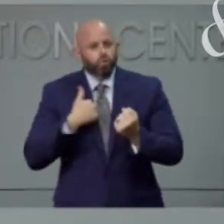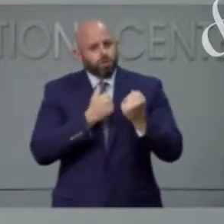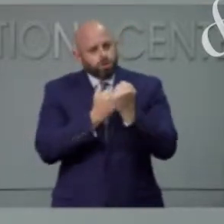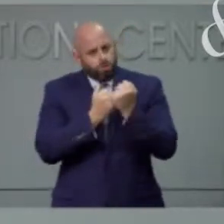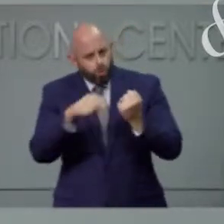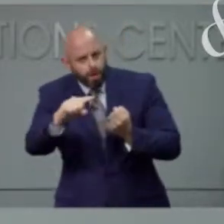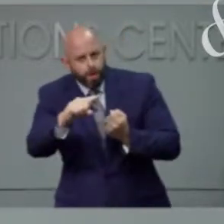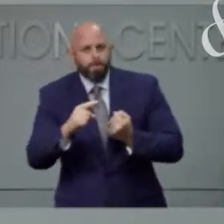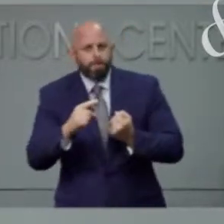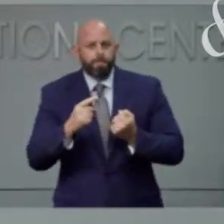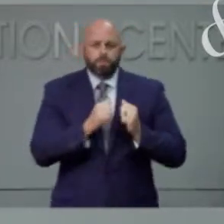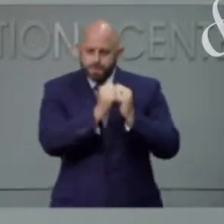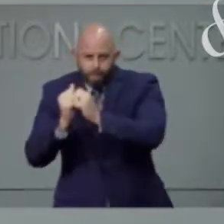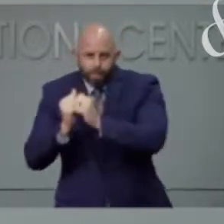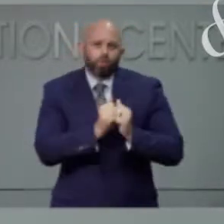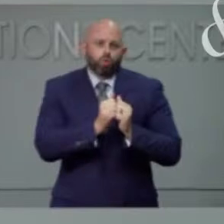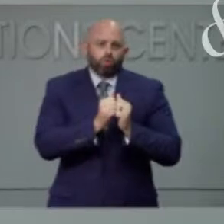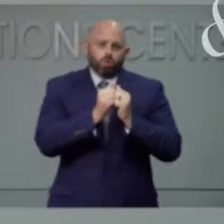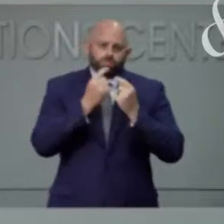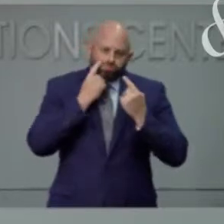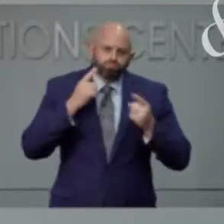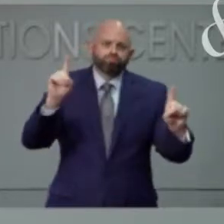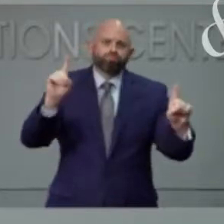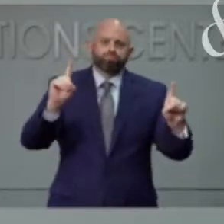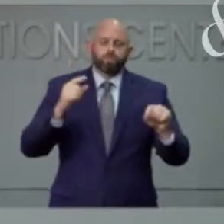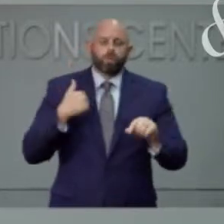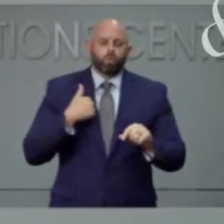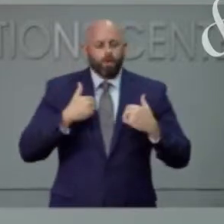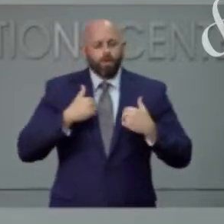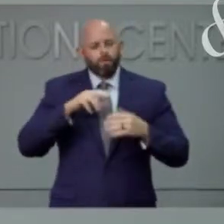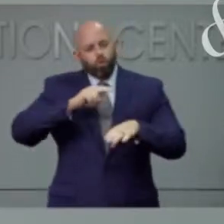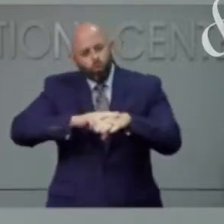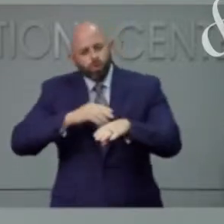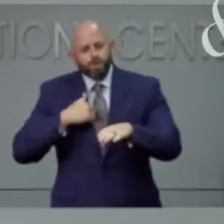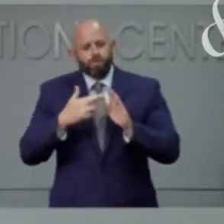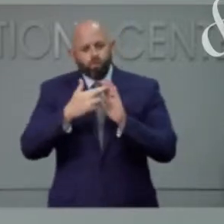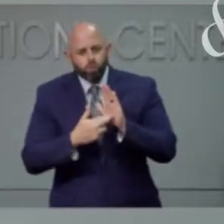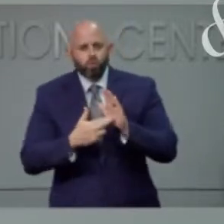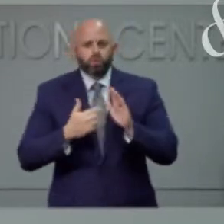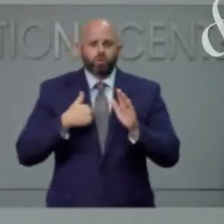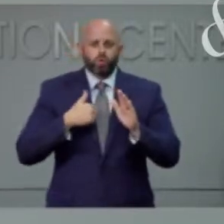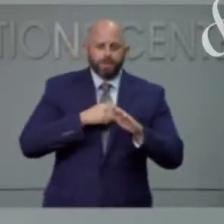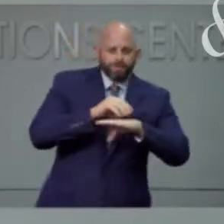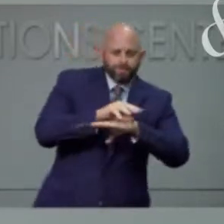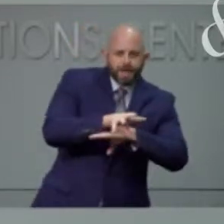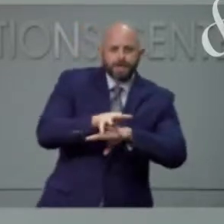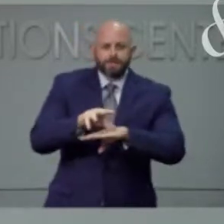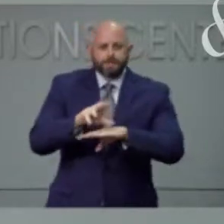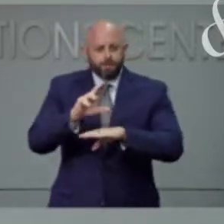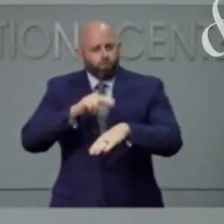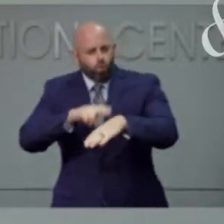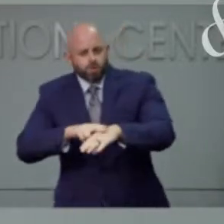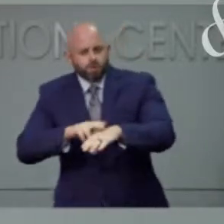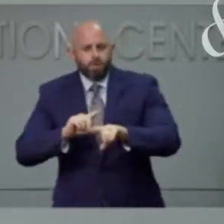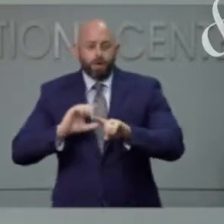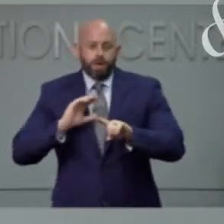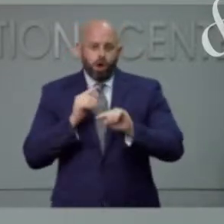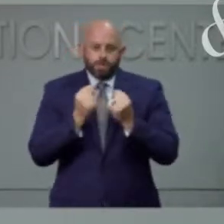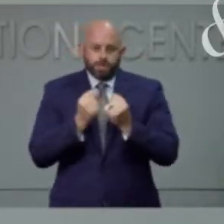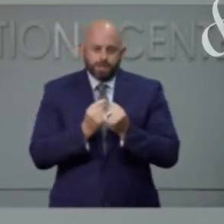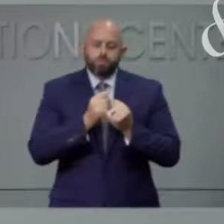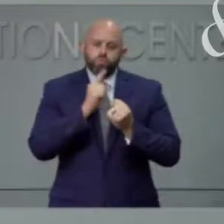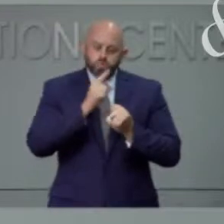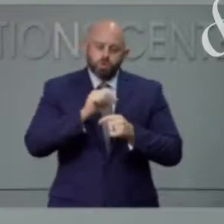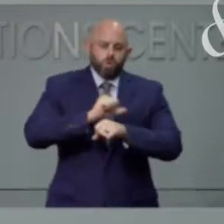a collaborative process. We do have written guidance and protocols that we talked about earlier in this press conference. But our team is taking a